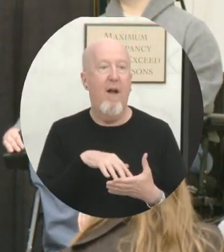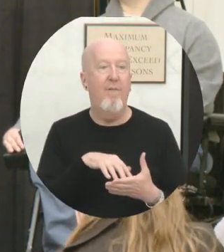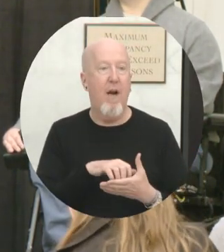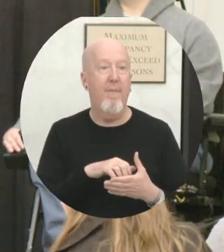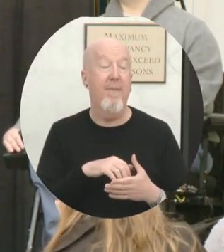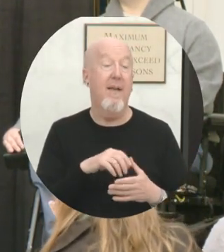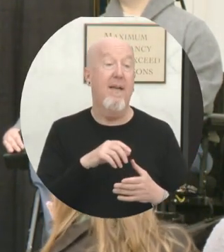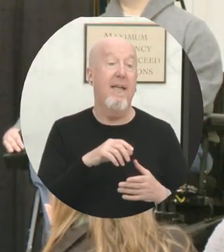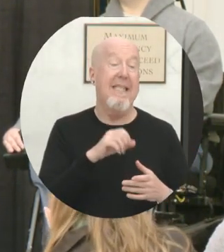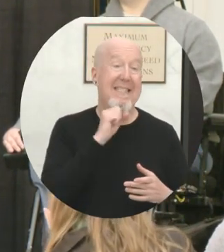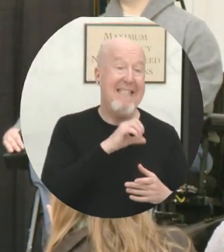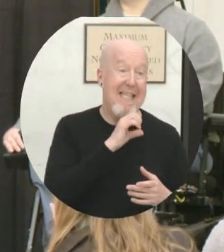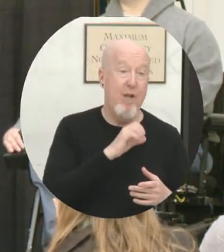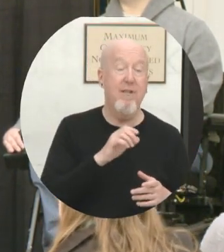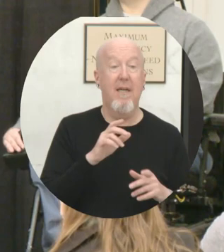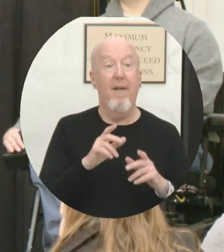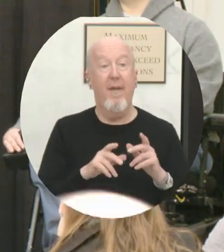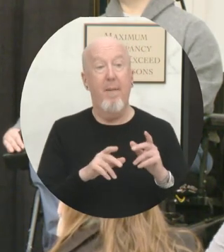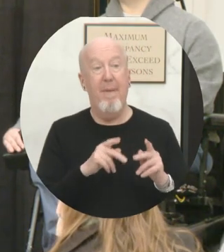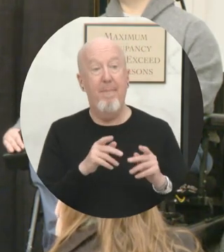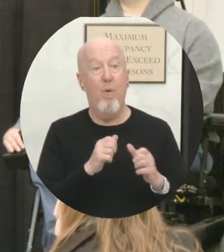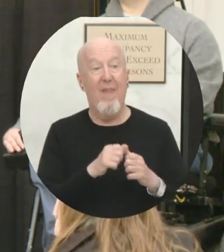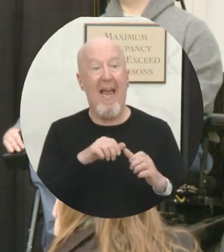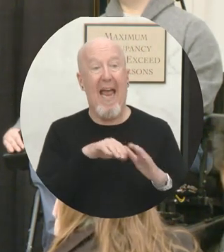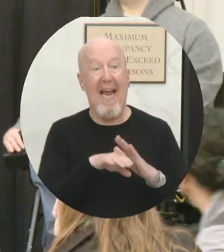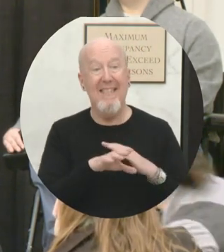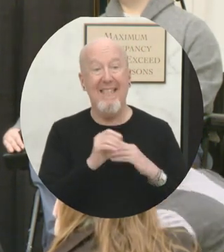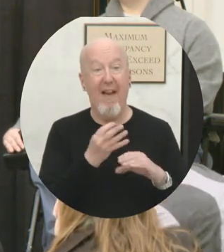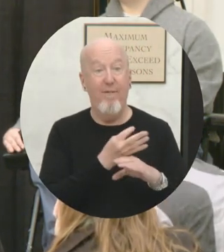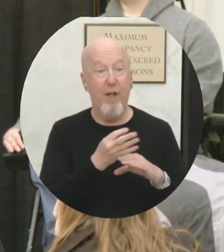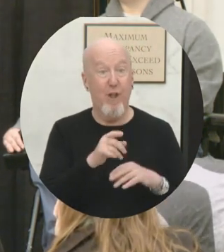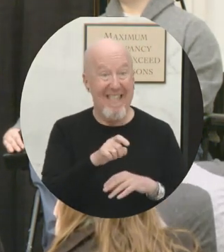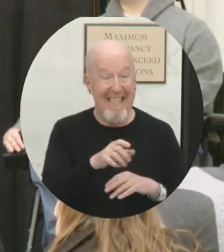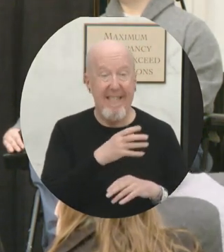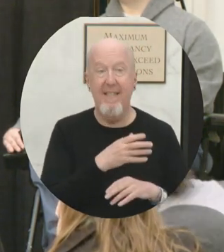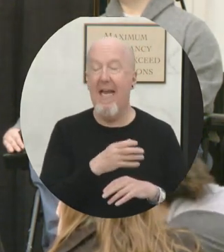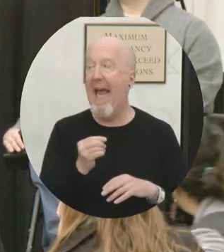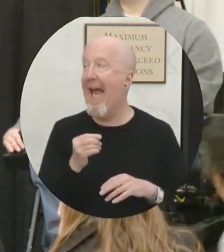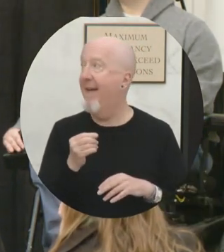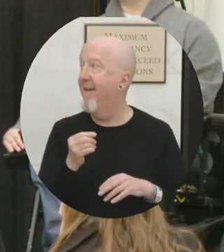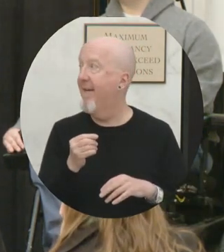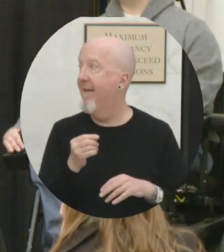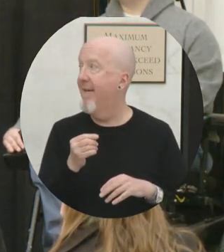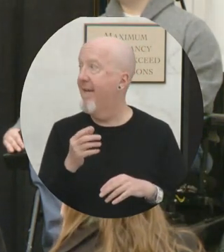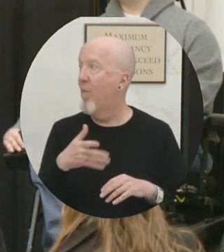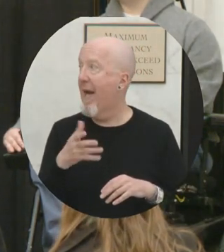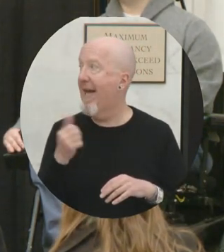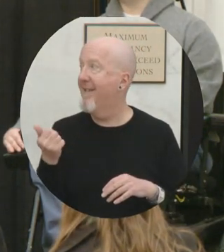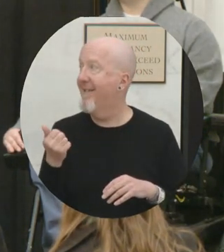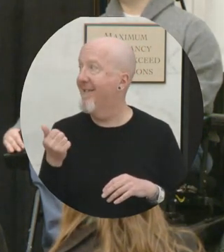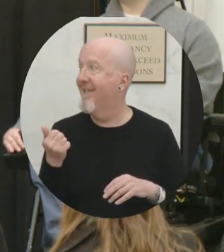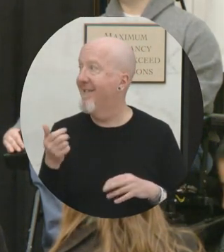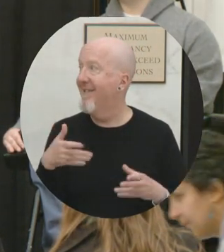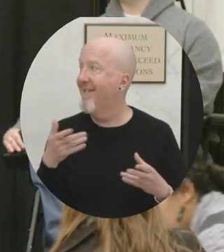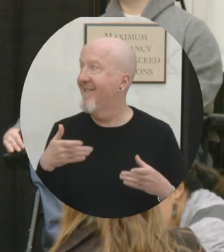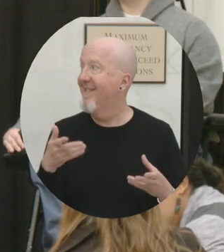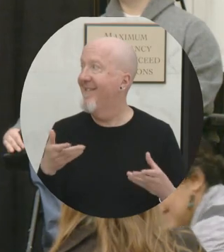seniors, persons with access and functional needs, and what else do we have?